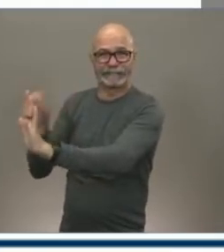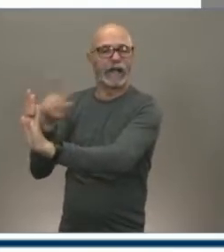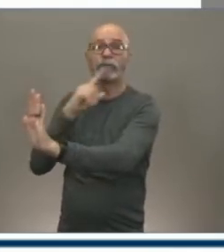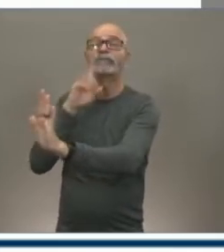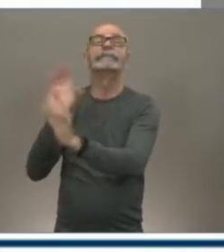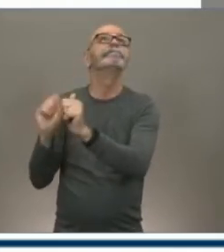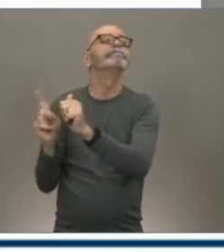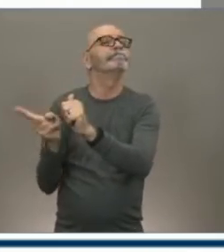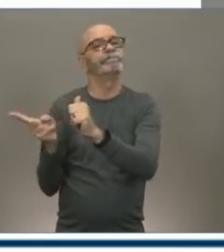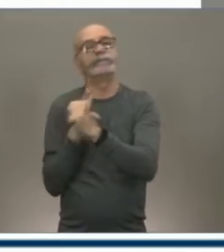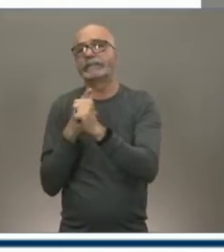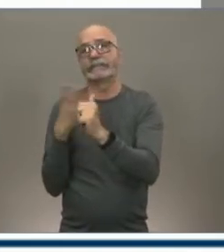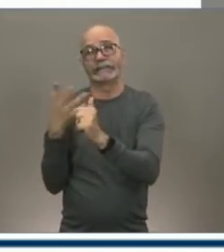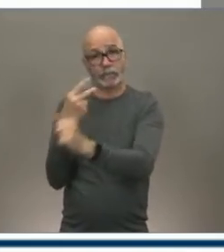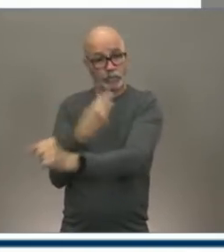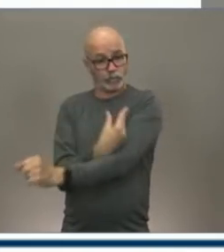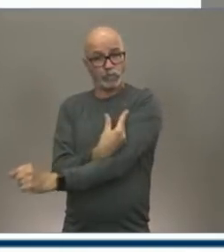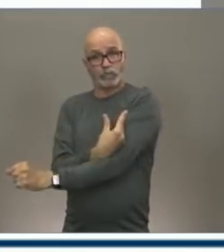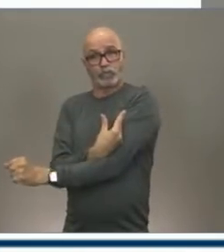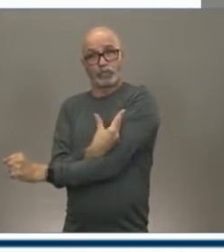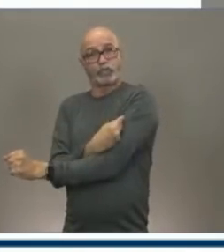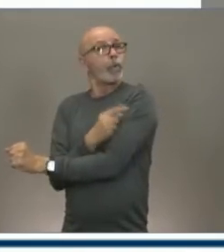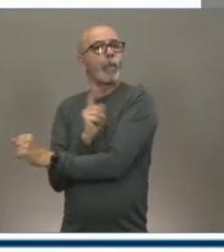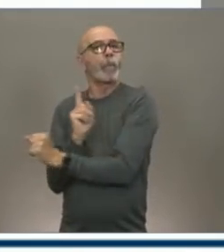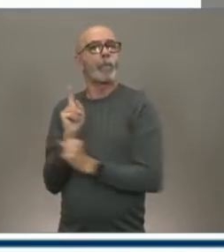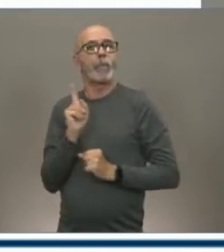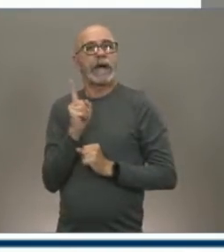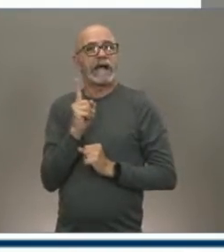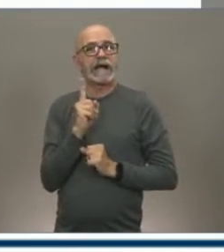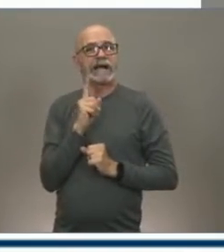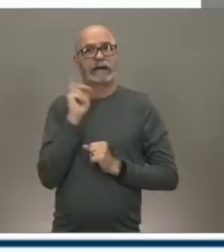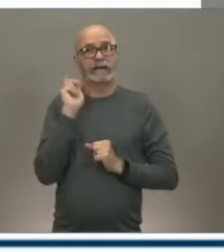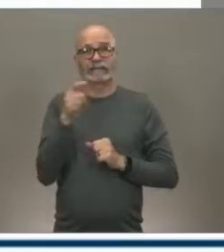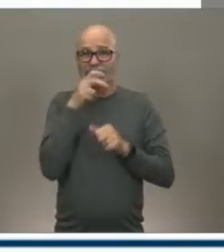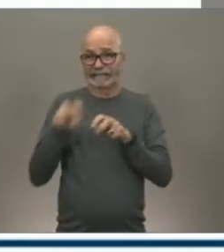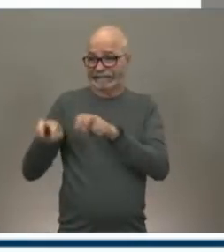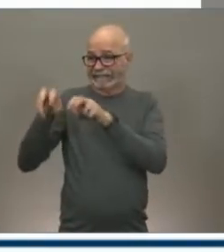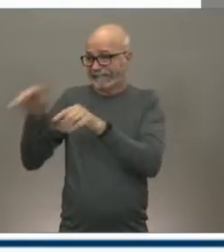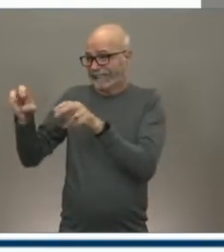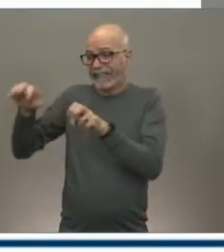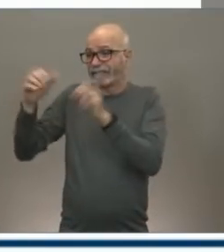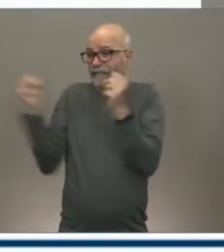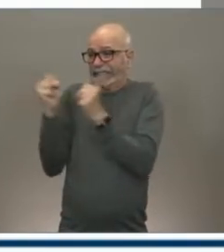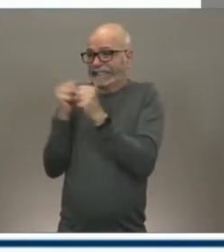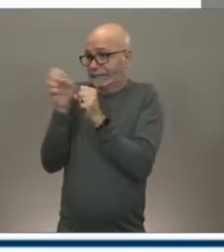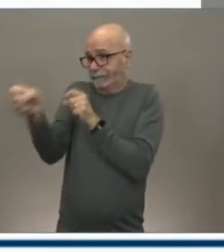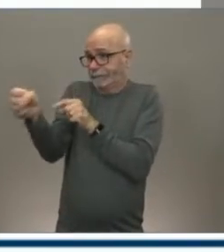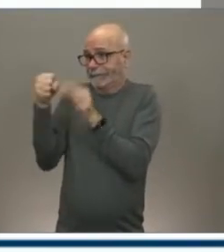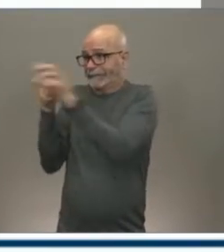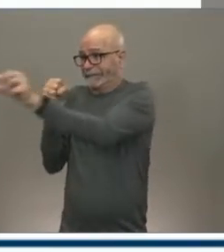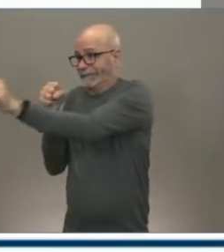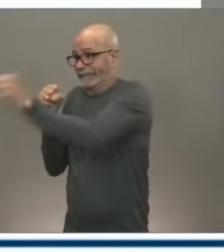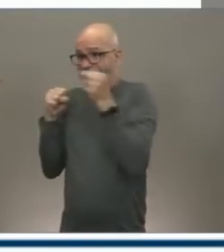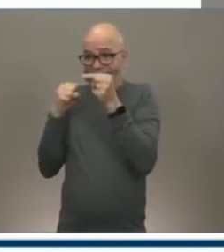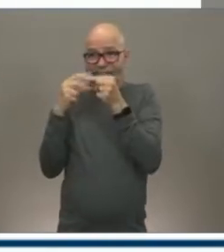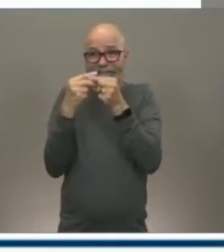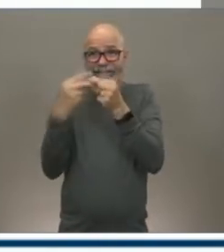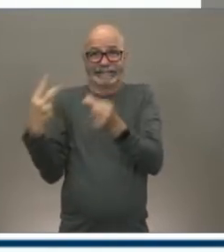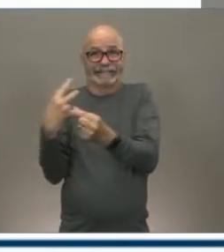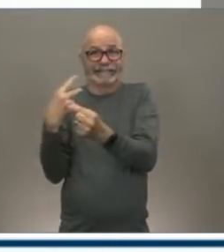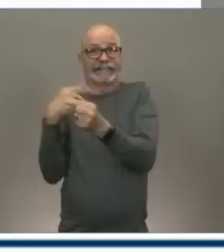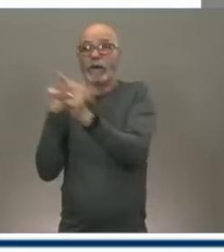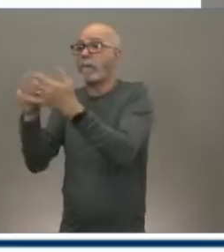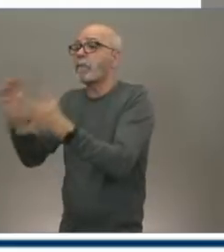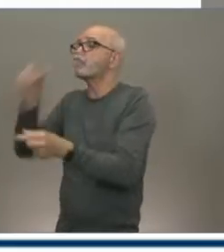at a site very close to where the product is physically stored. We are not able to transport the vaccine beyond that. So that is an